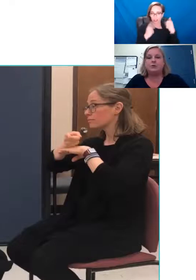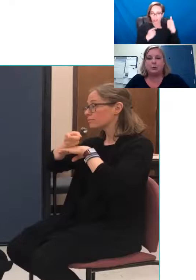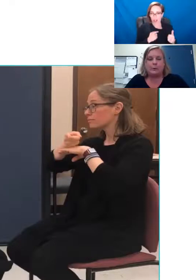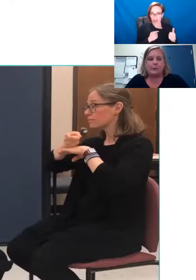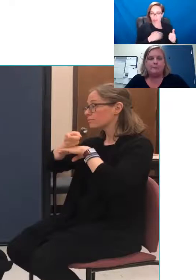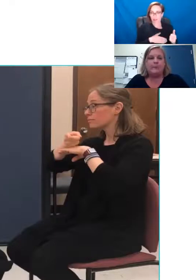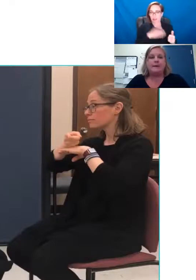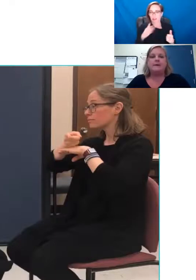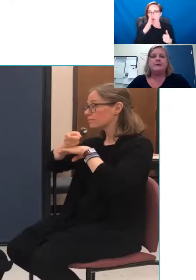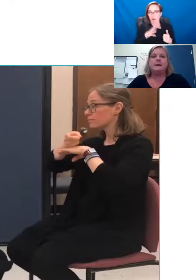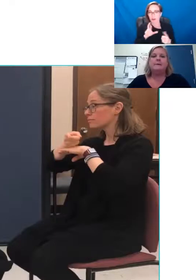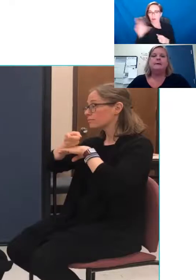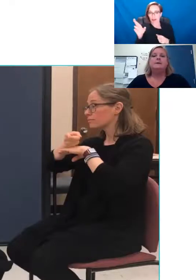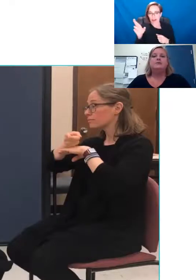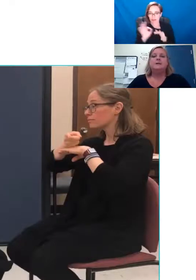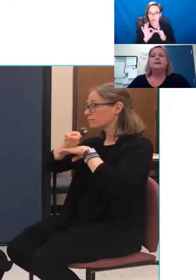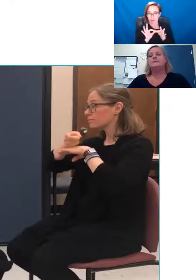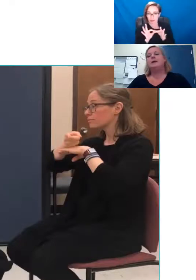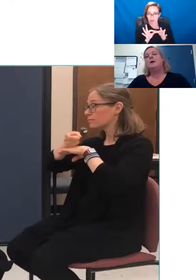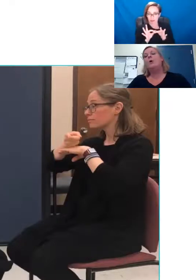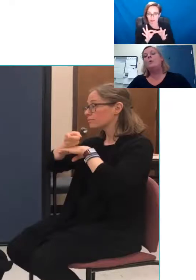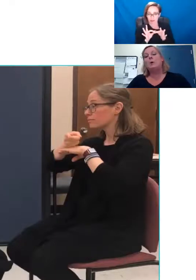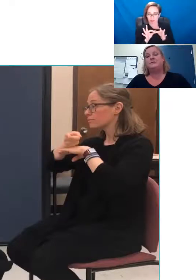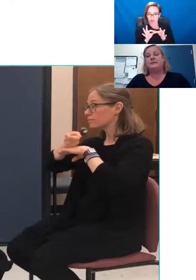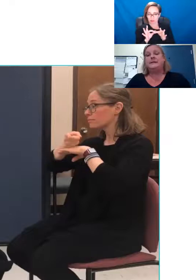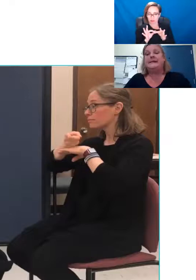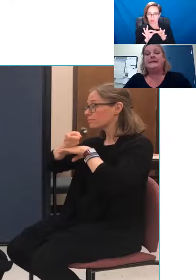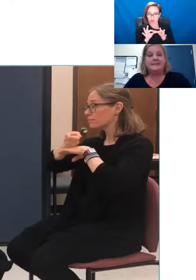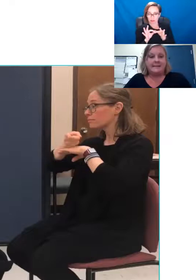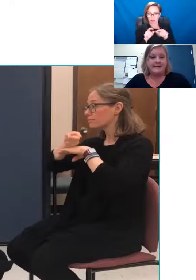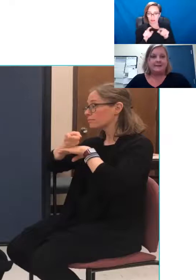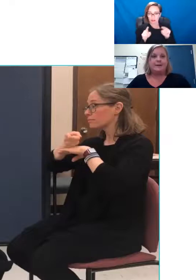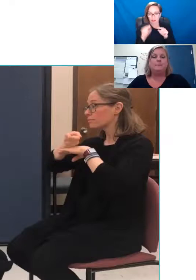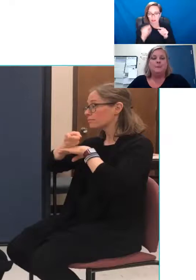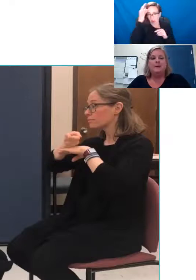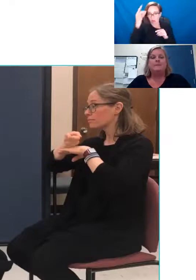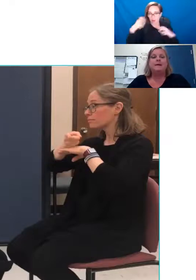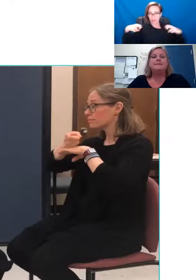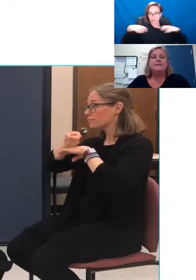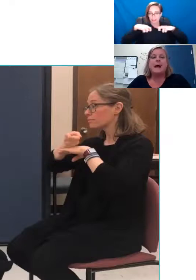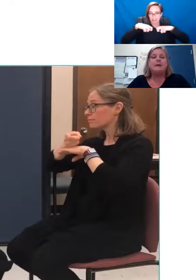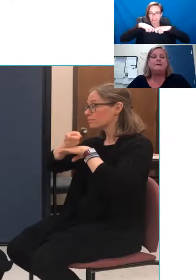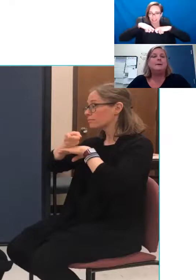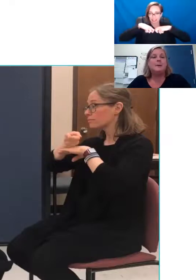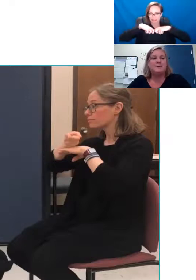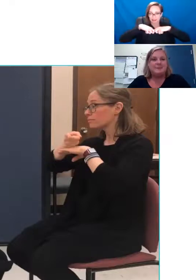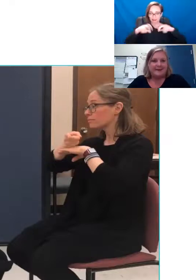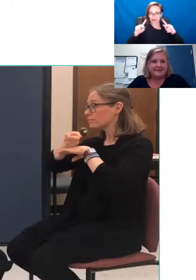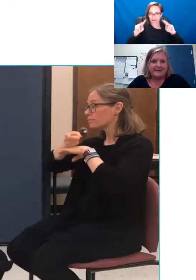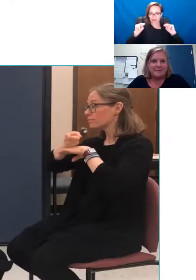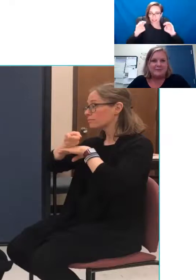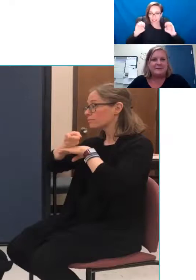right is the interpreter. And they are almost knee to knee here. That is not